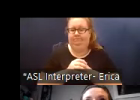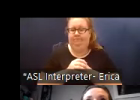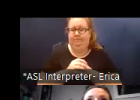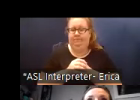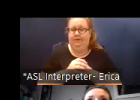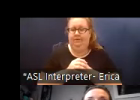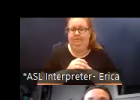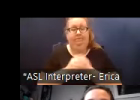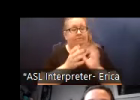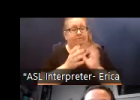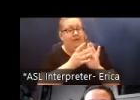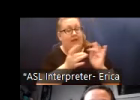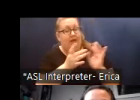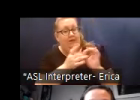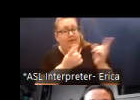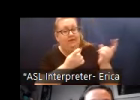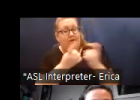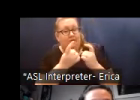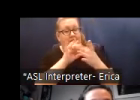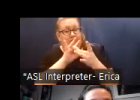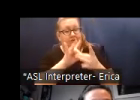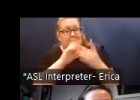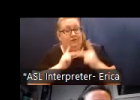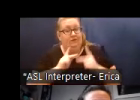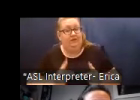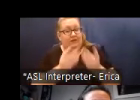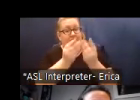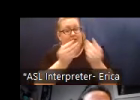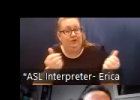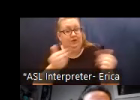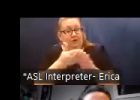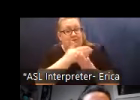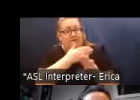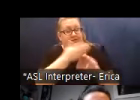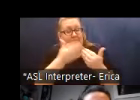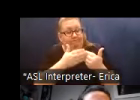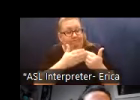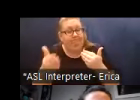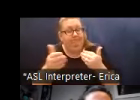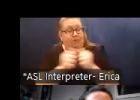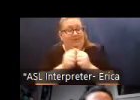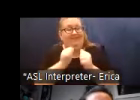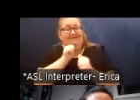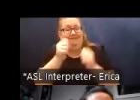Any comments or questions on the physical solutions before we talk about the non-physical?